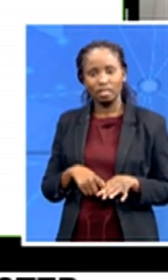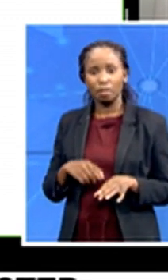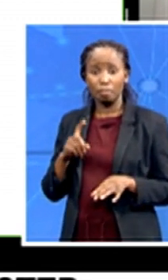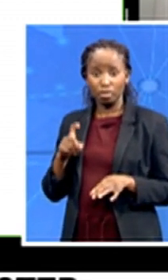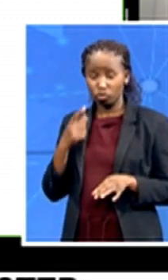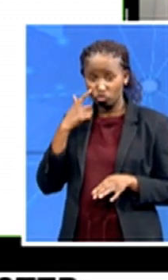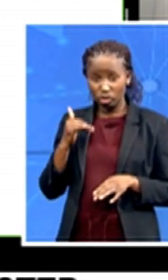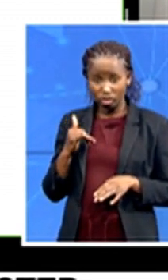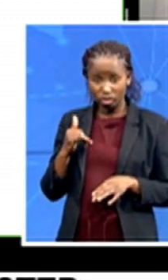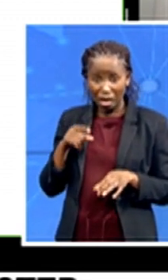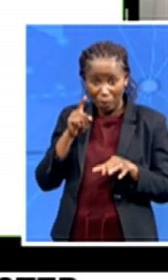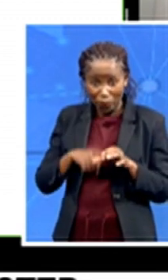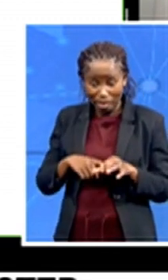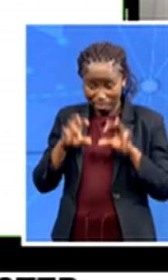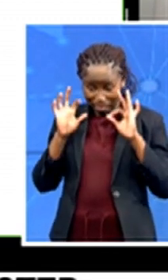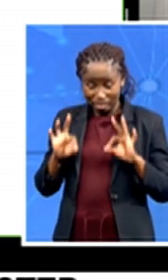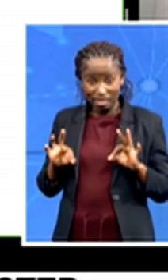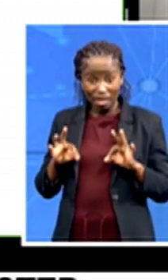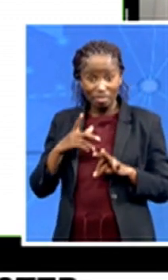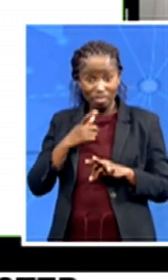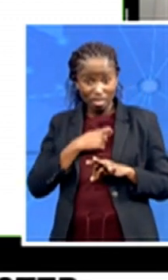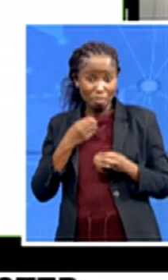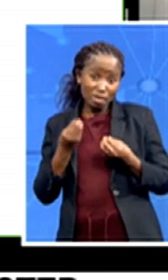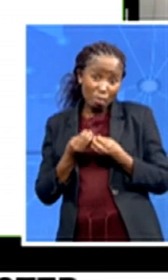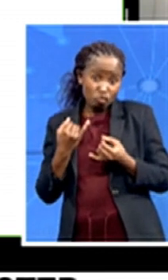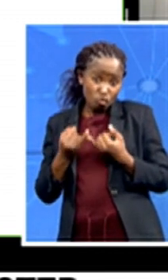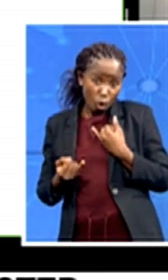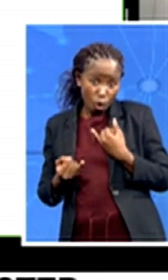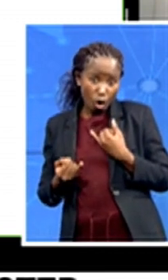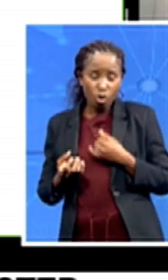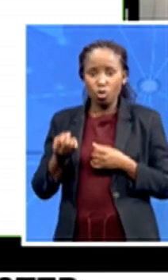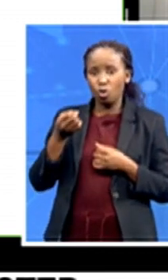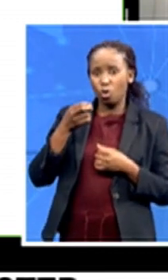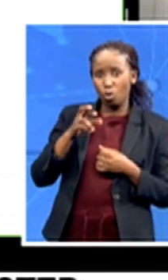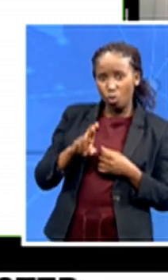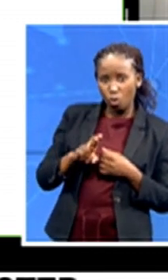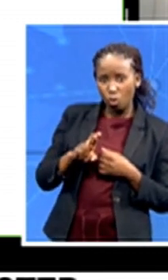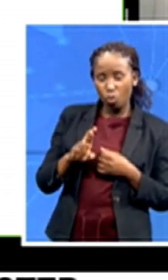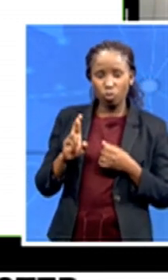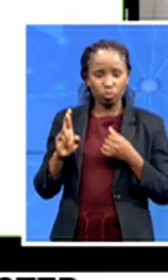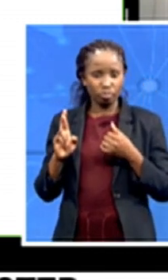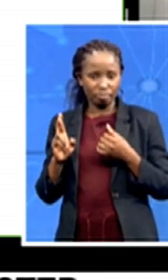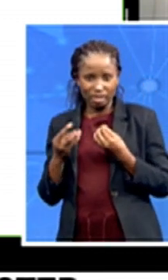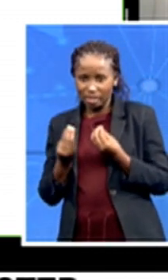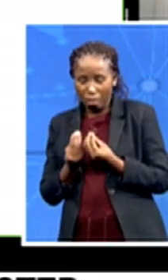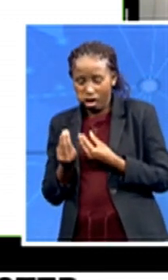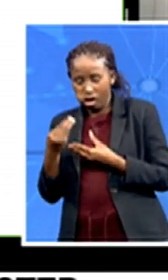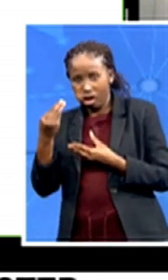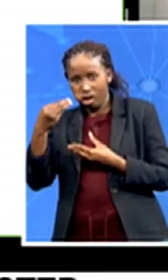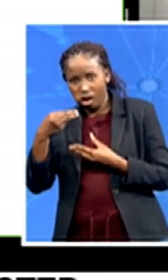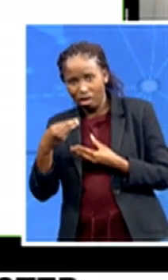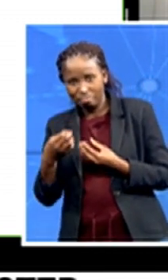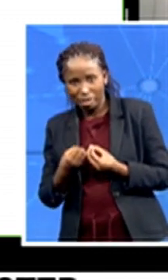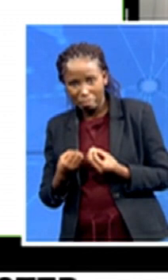vaccine? Should there be any substandard ingredients involved, or maybe falsified ingredient,